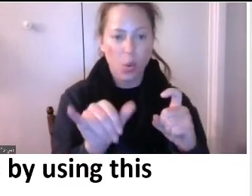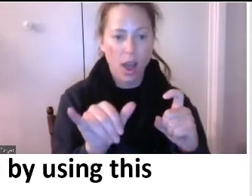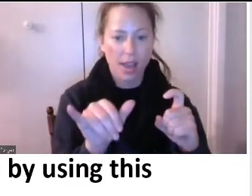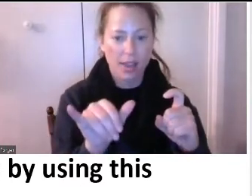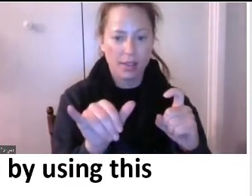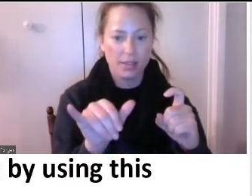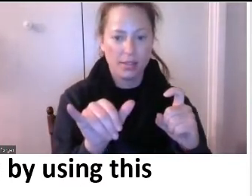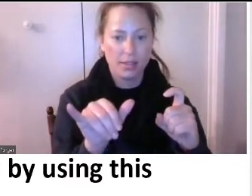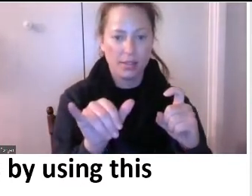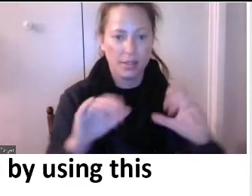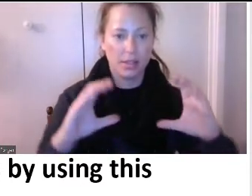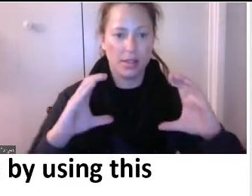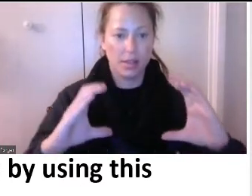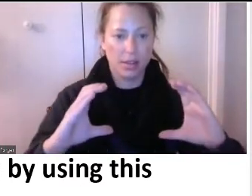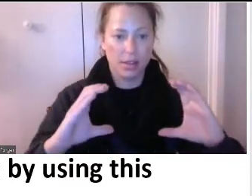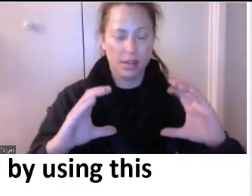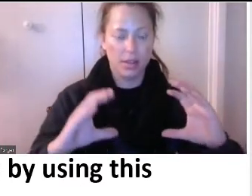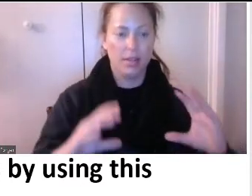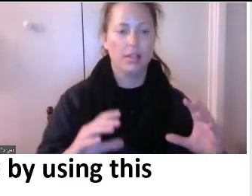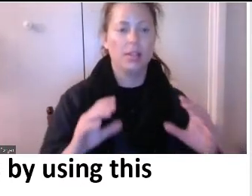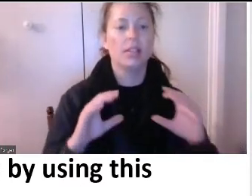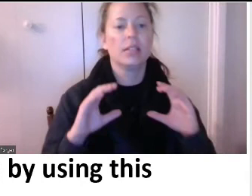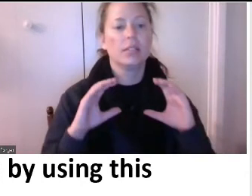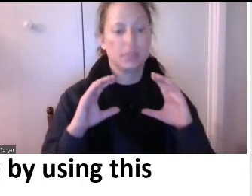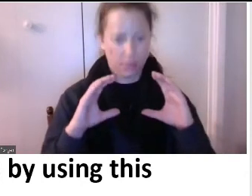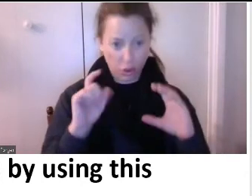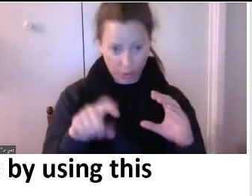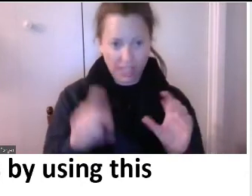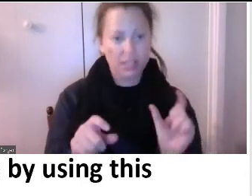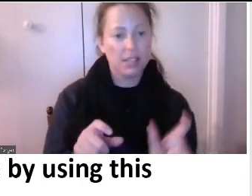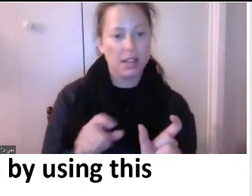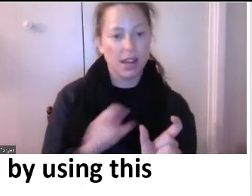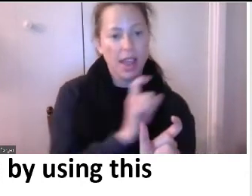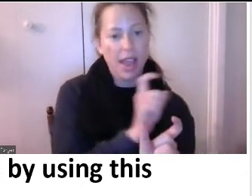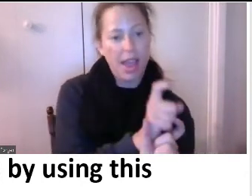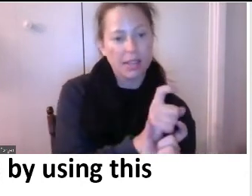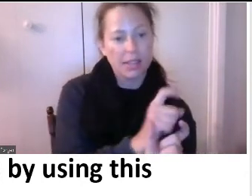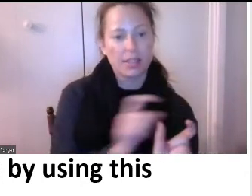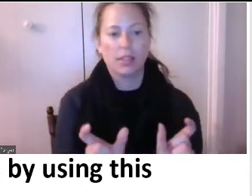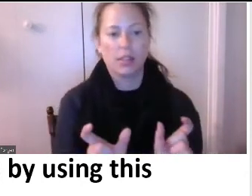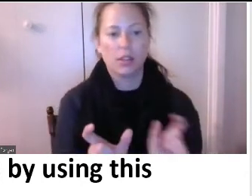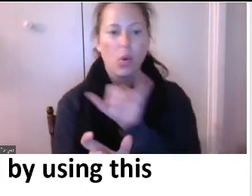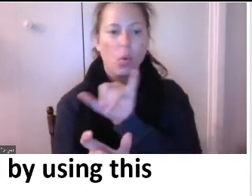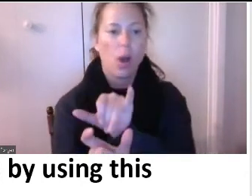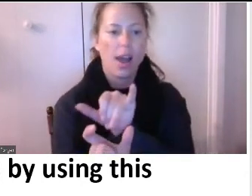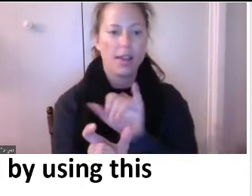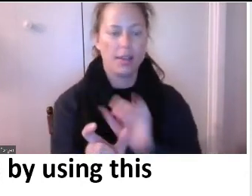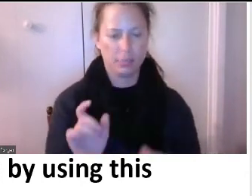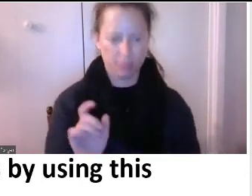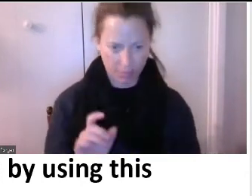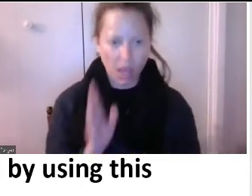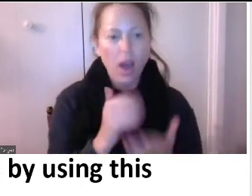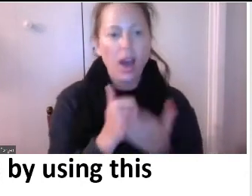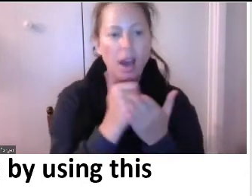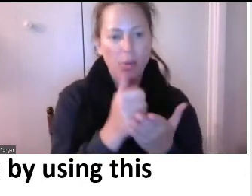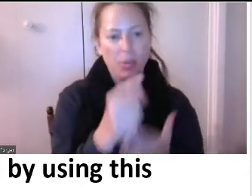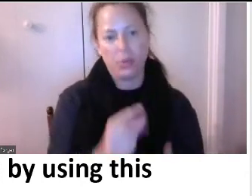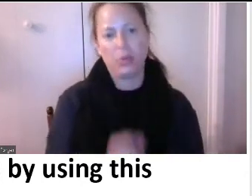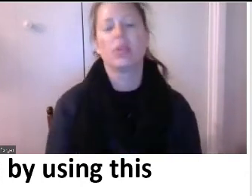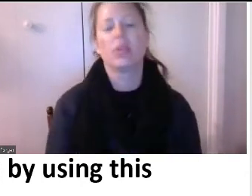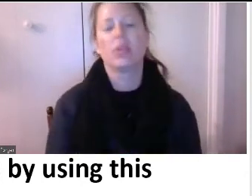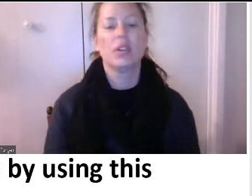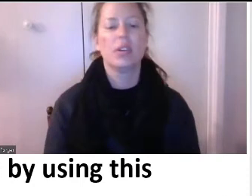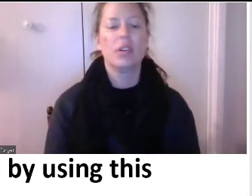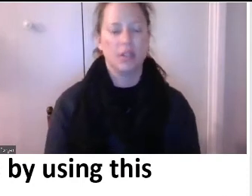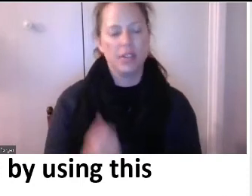coordinate. Okay, so that's just a way to help us when we're doing this formula. Okay, to be able to identify